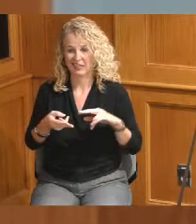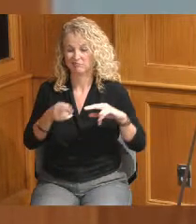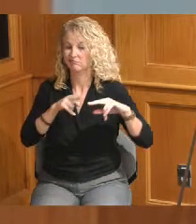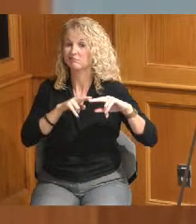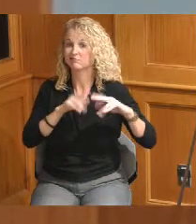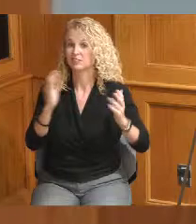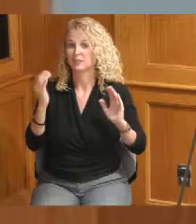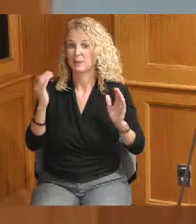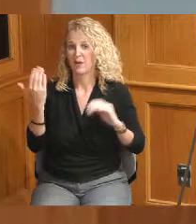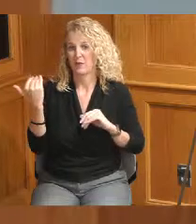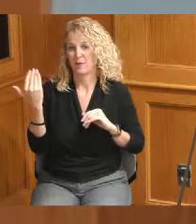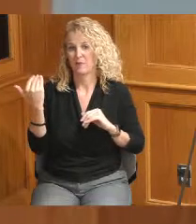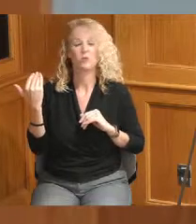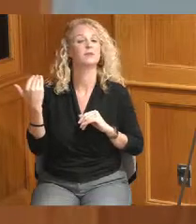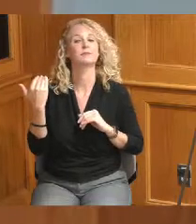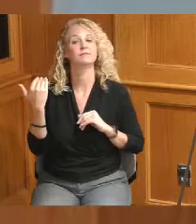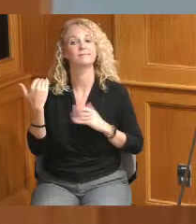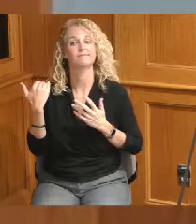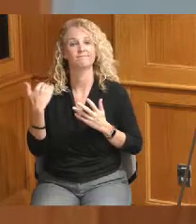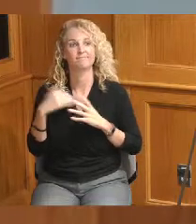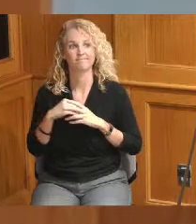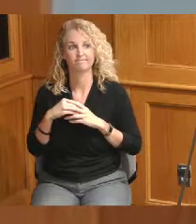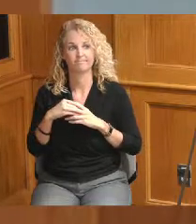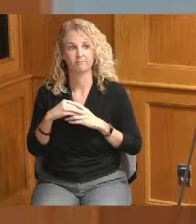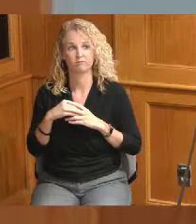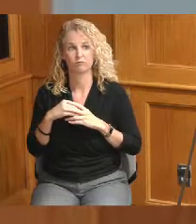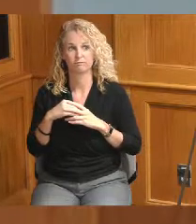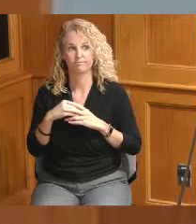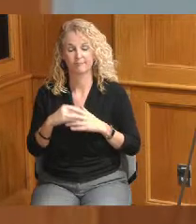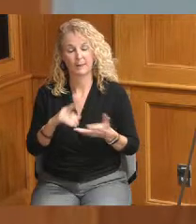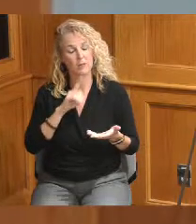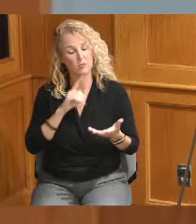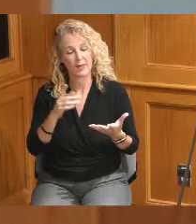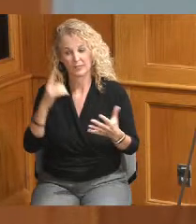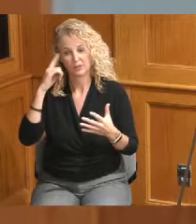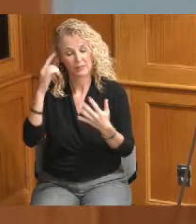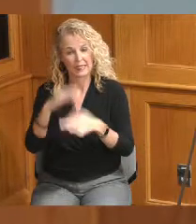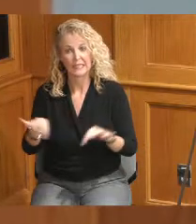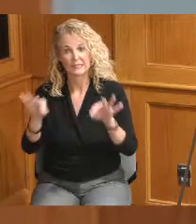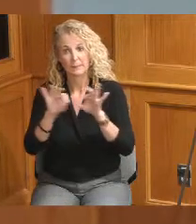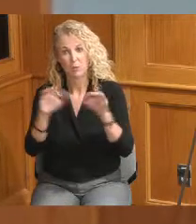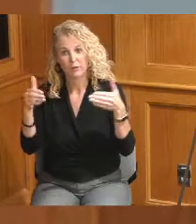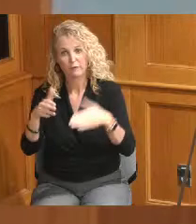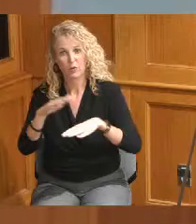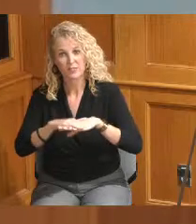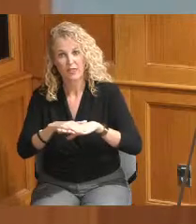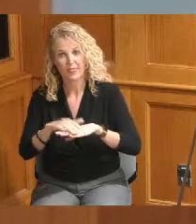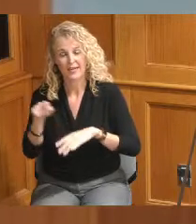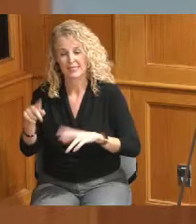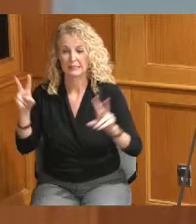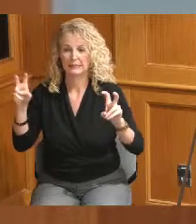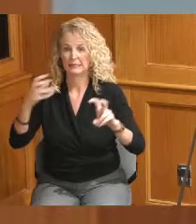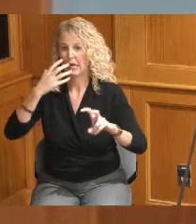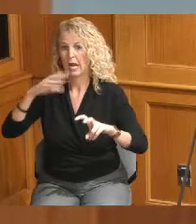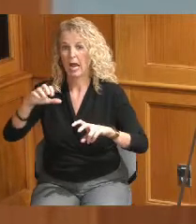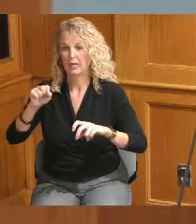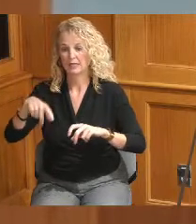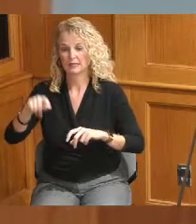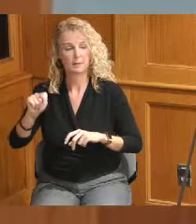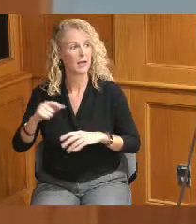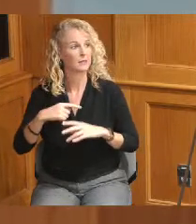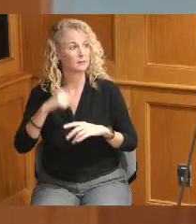increase from previous years. It's in the WIP, but it's something we wanted to really focus on is these hotspots. I think